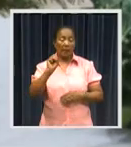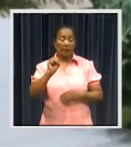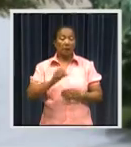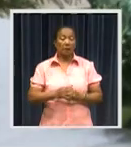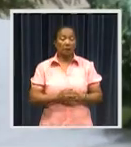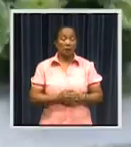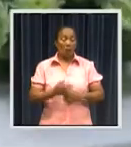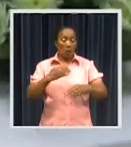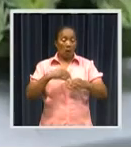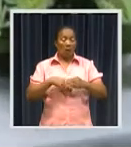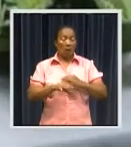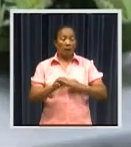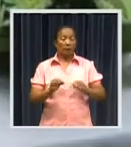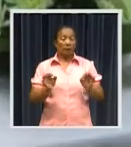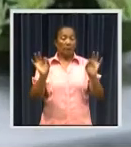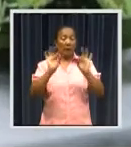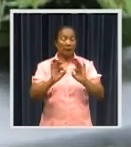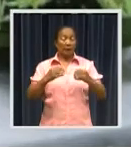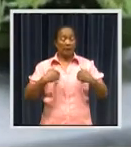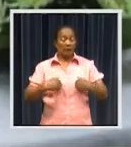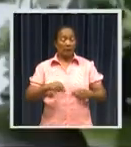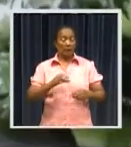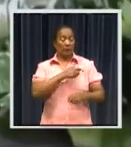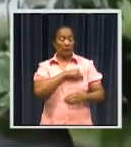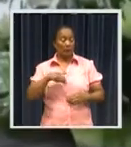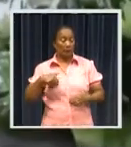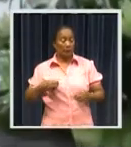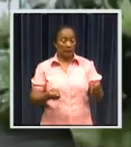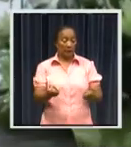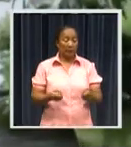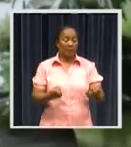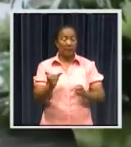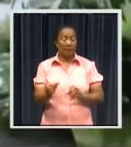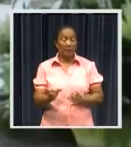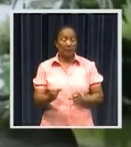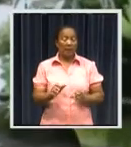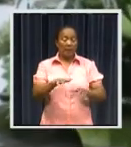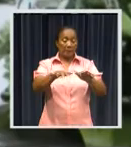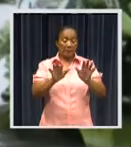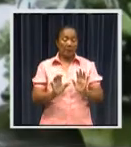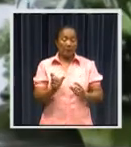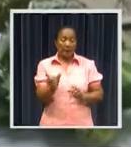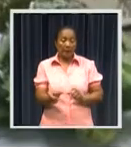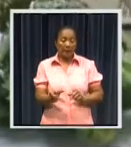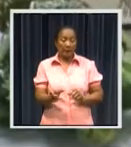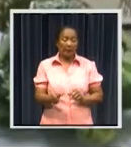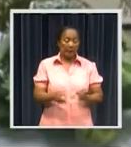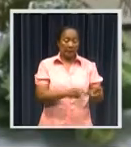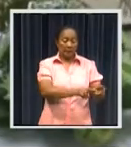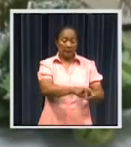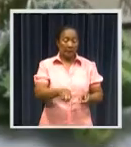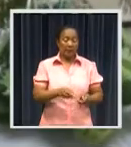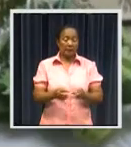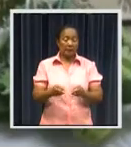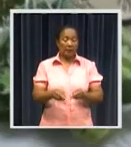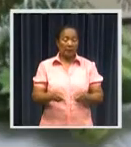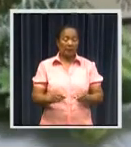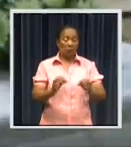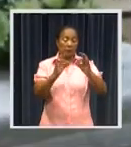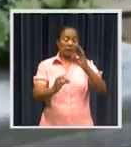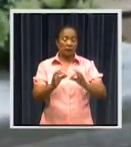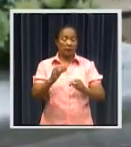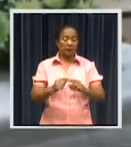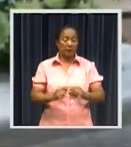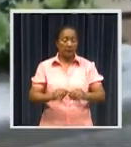the Paramakaners. Among the notables were the president, government members, assembly members, the state